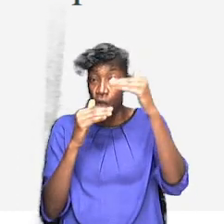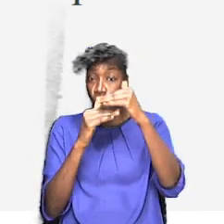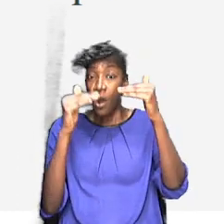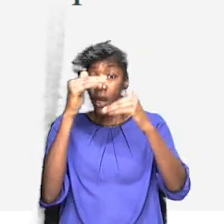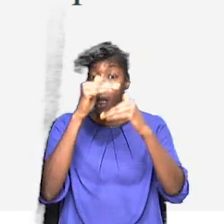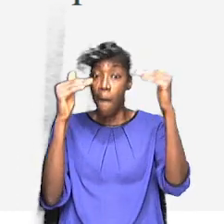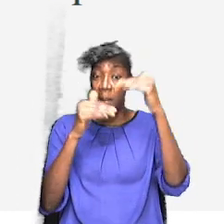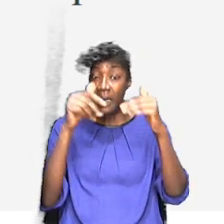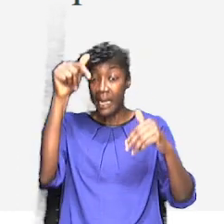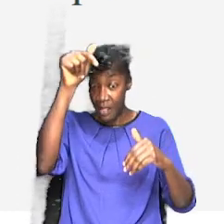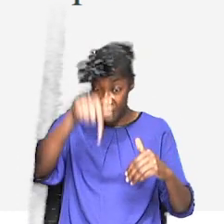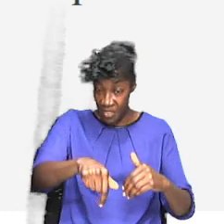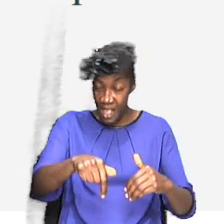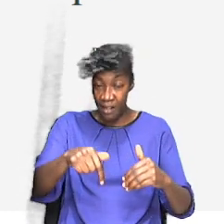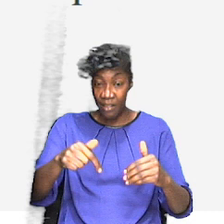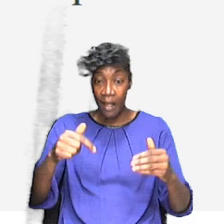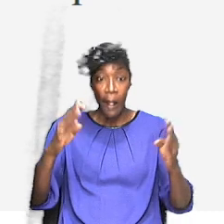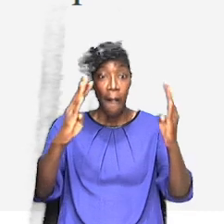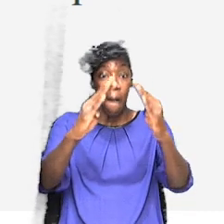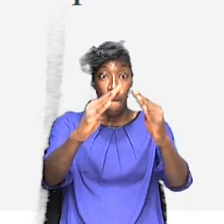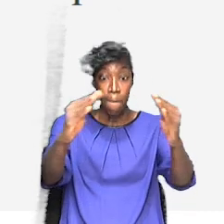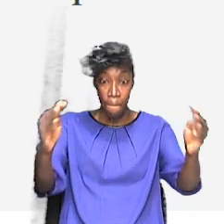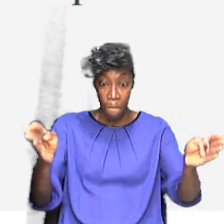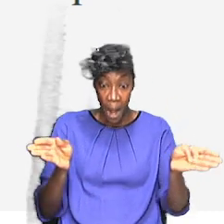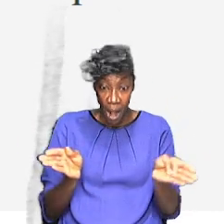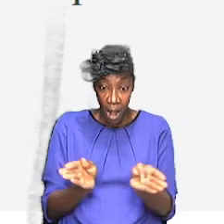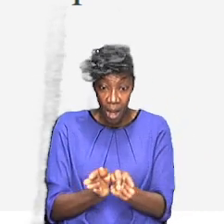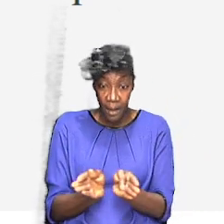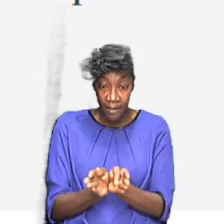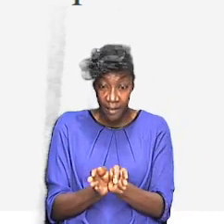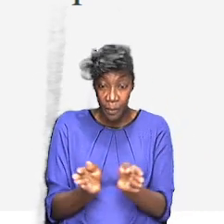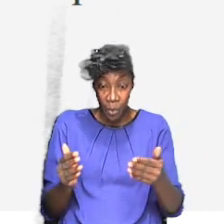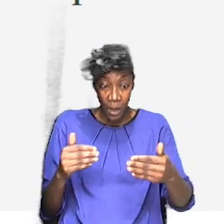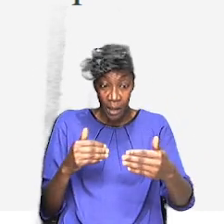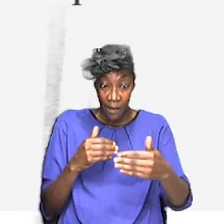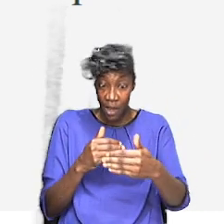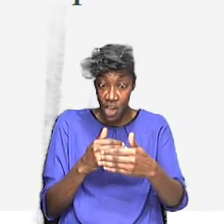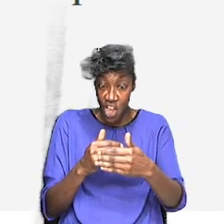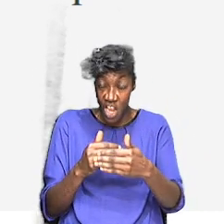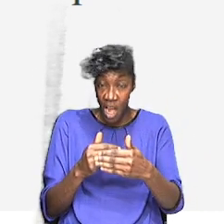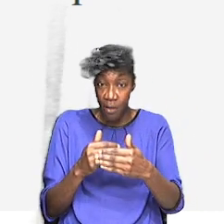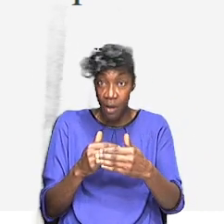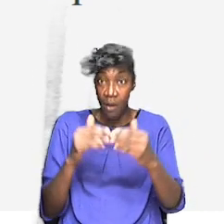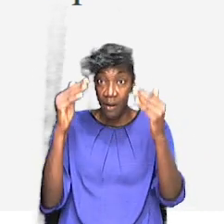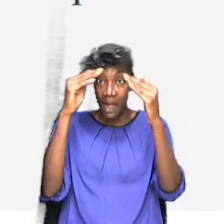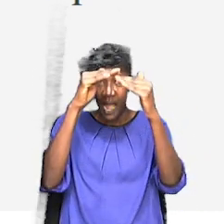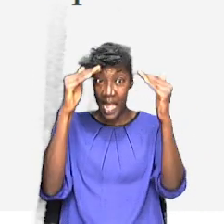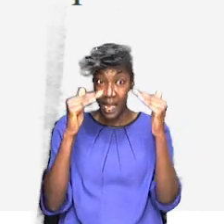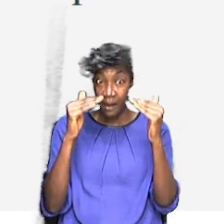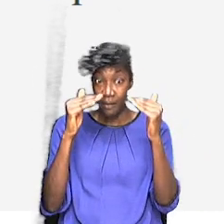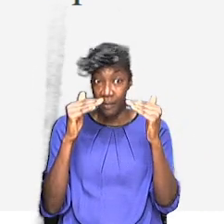this particular box. So they would build it would have a very narrow head. It looked like